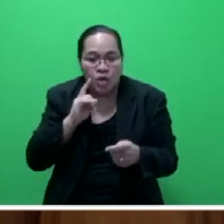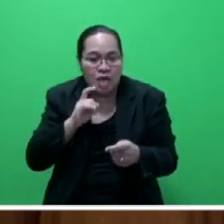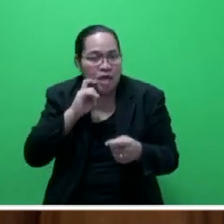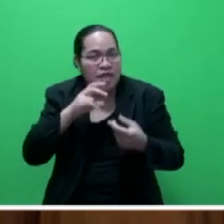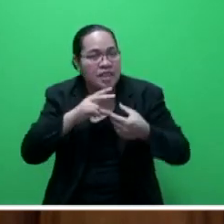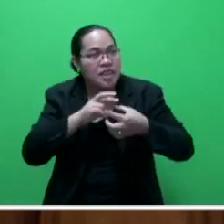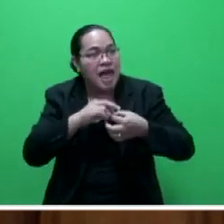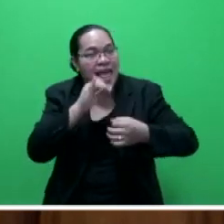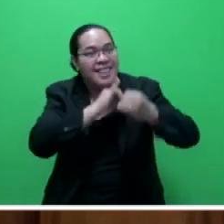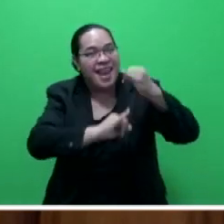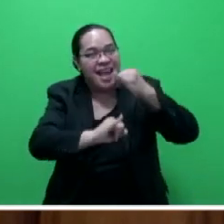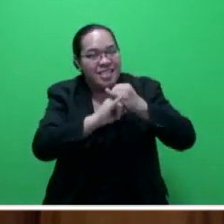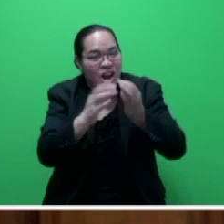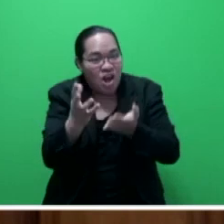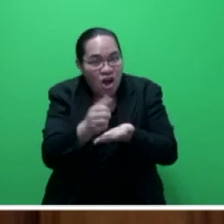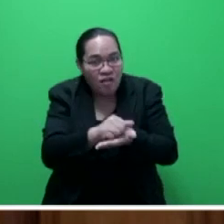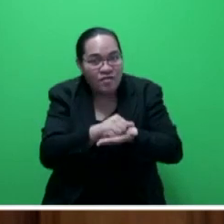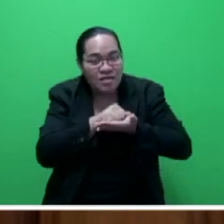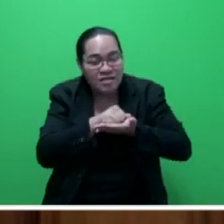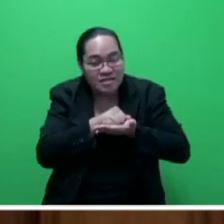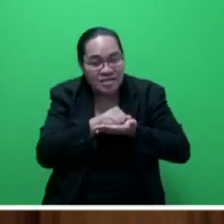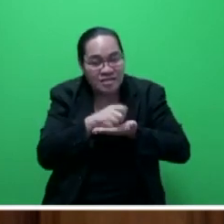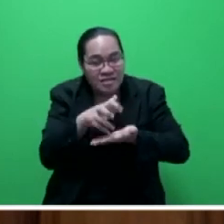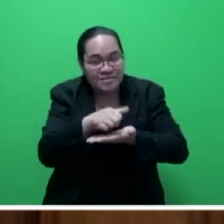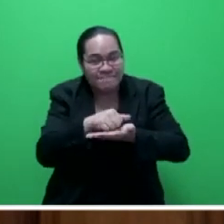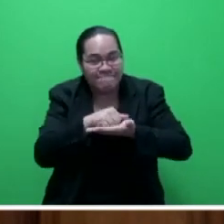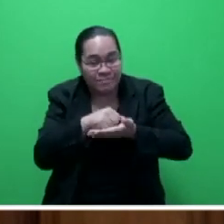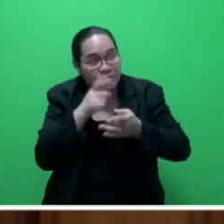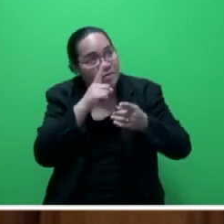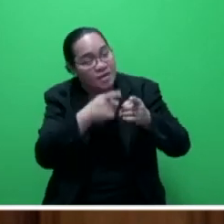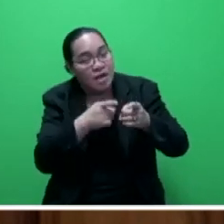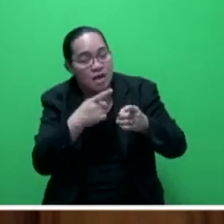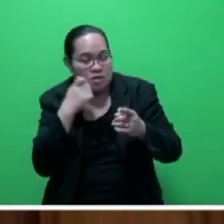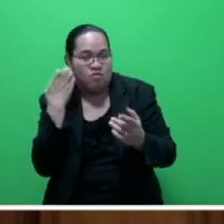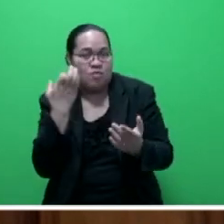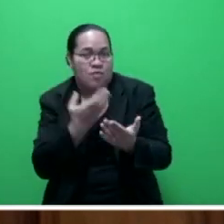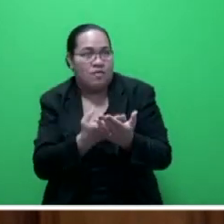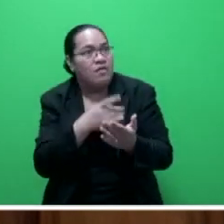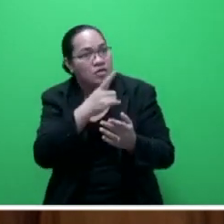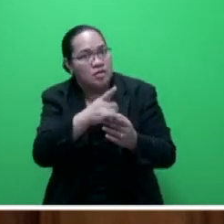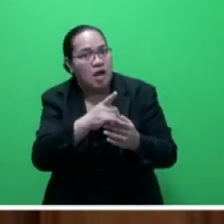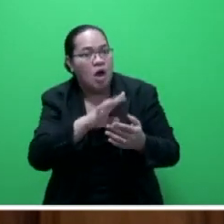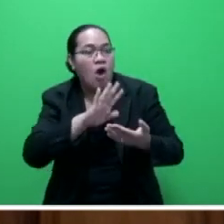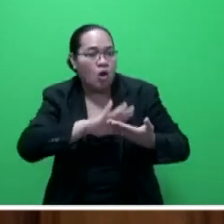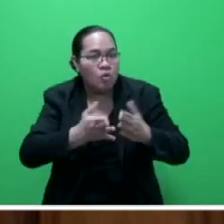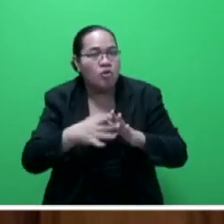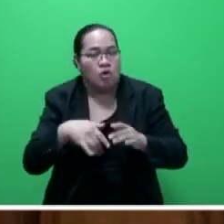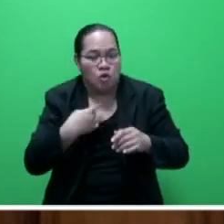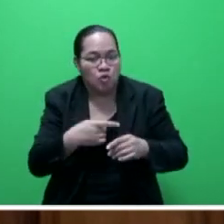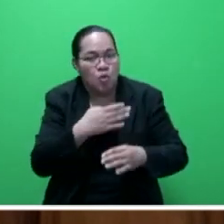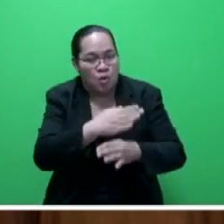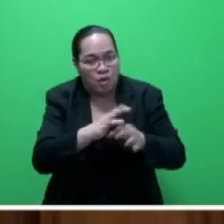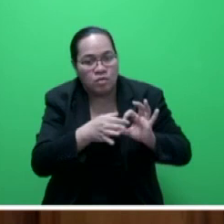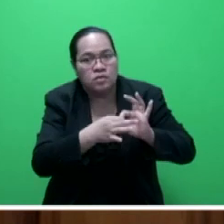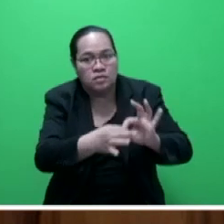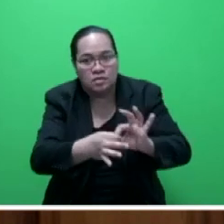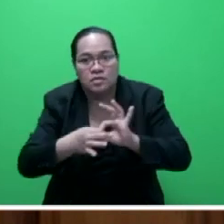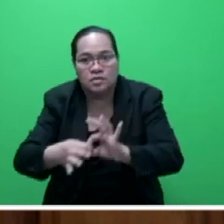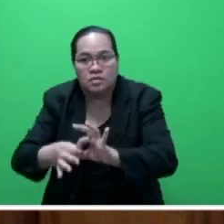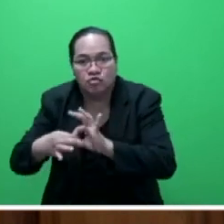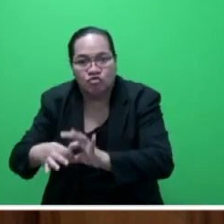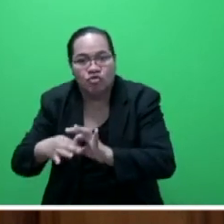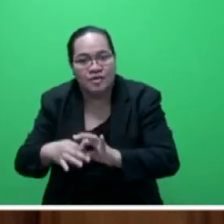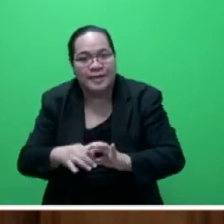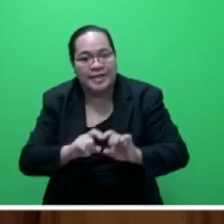International, a civil society organization that has proven itself with community engagement in conservation